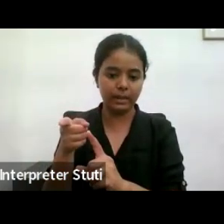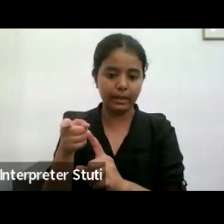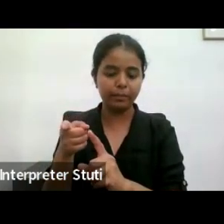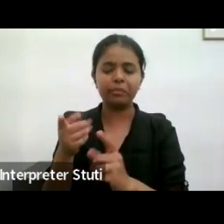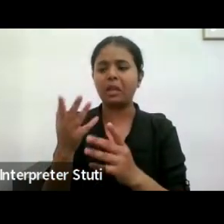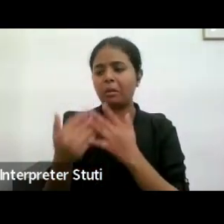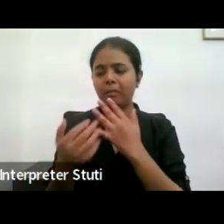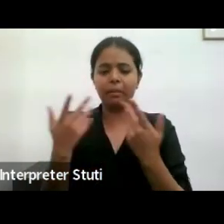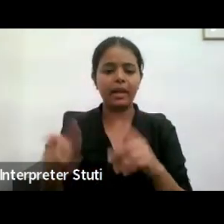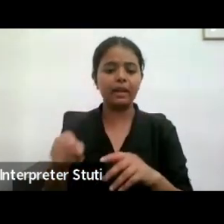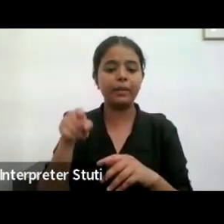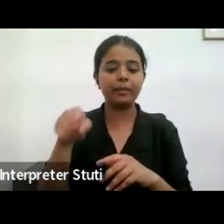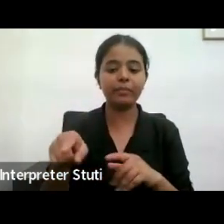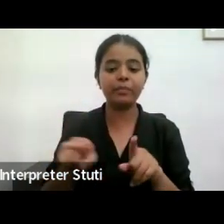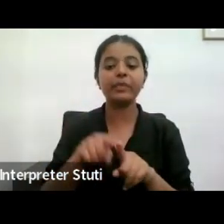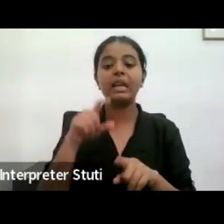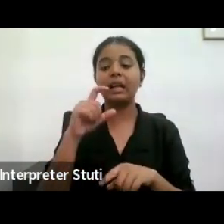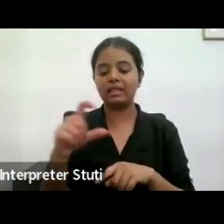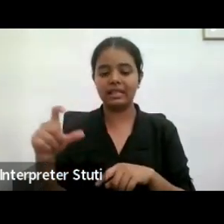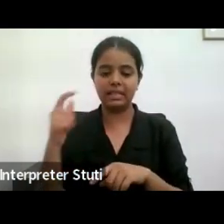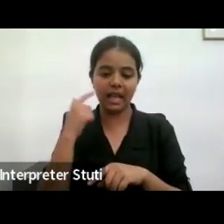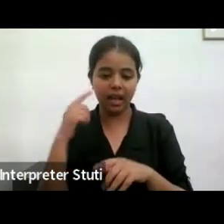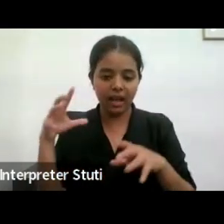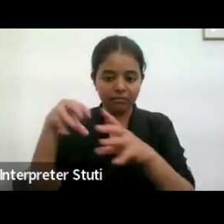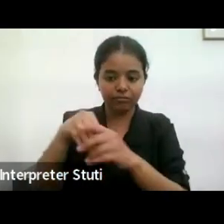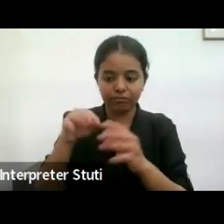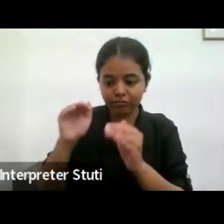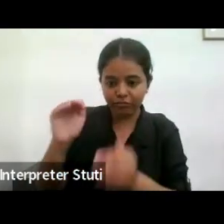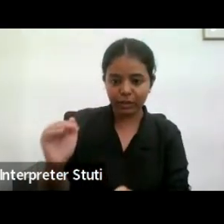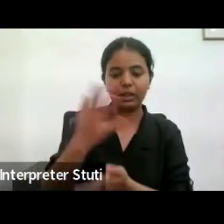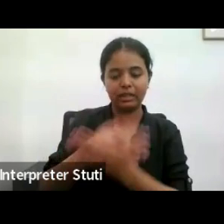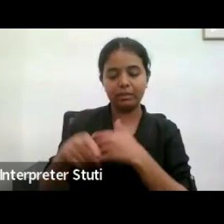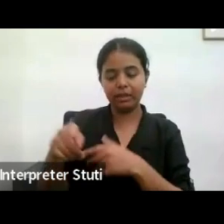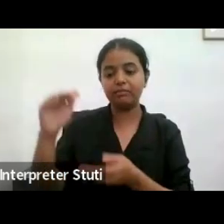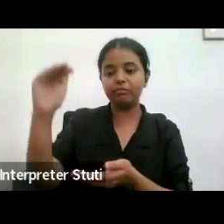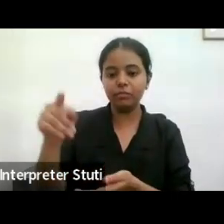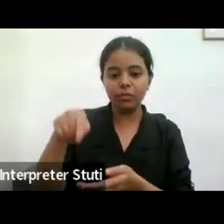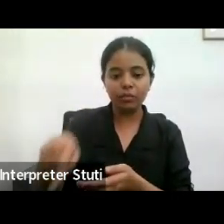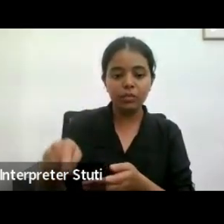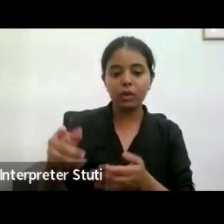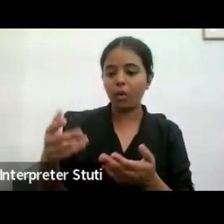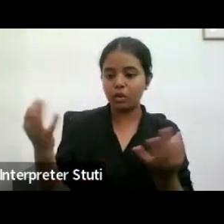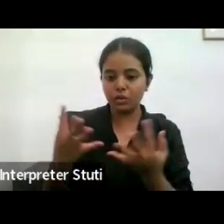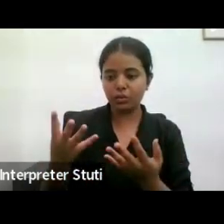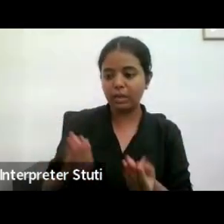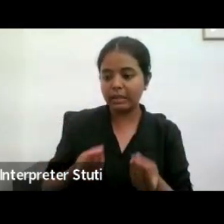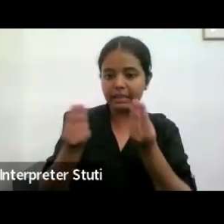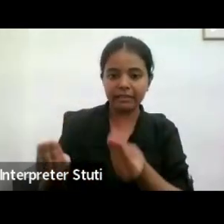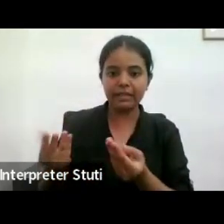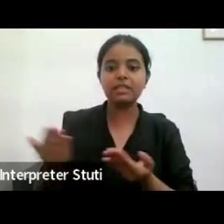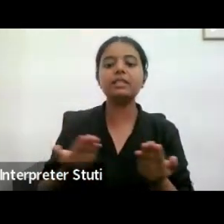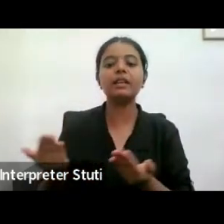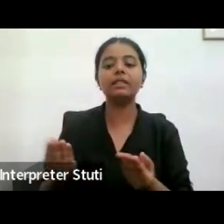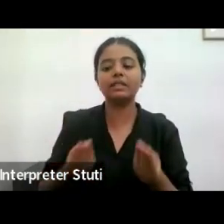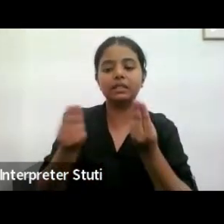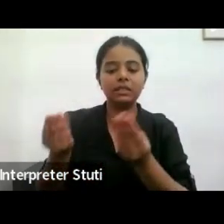perhaps operating a CCI or of helping a CCI to do some new kinds of services, we need to understand who the